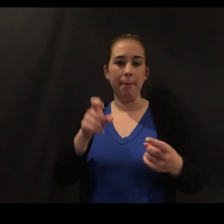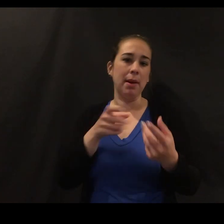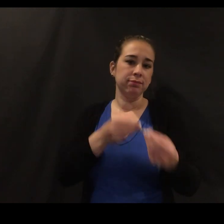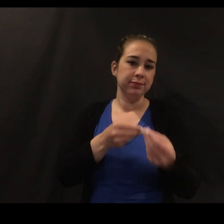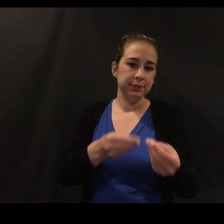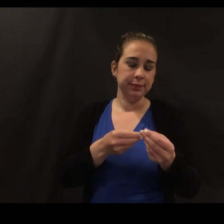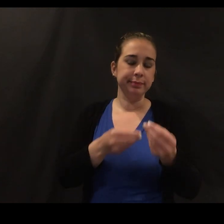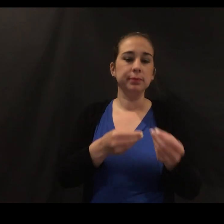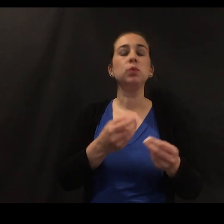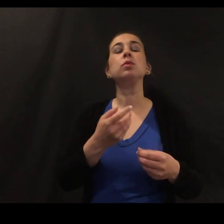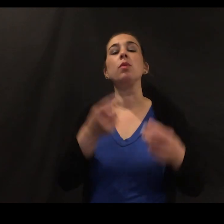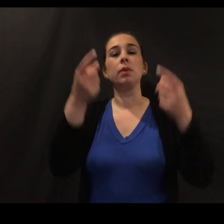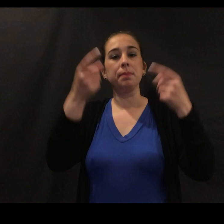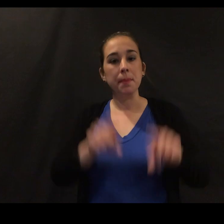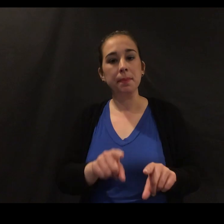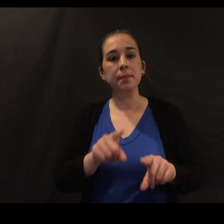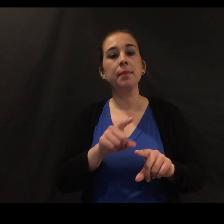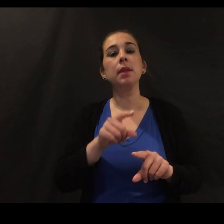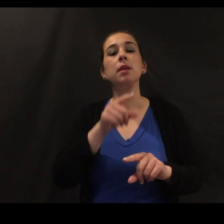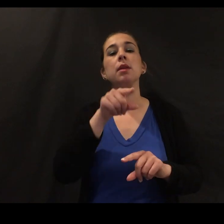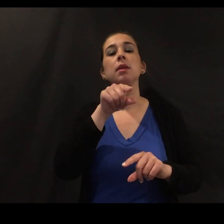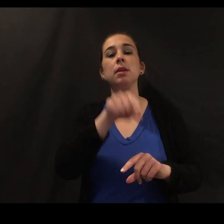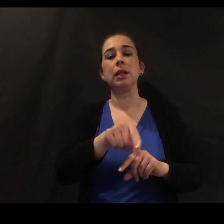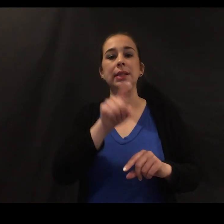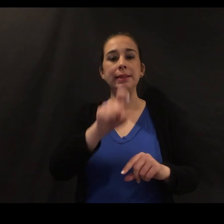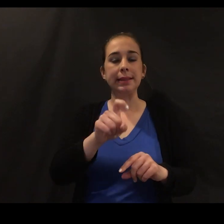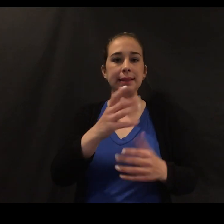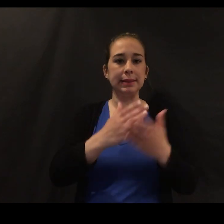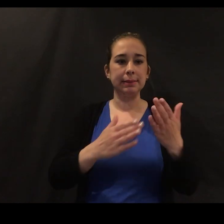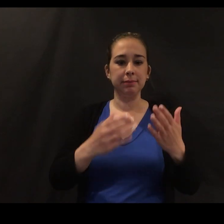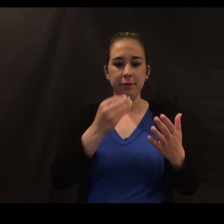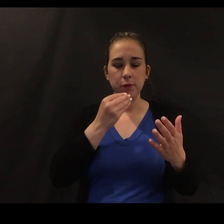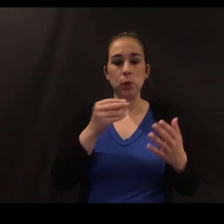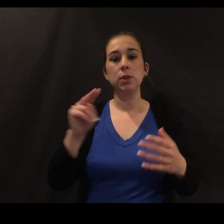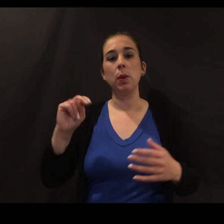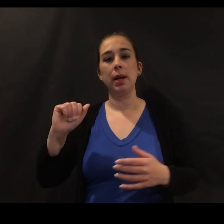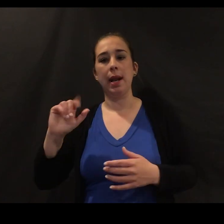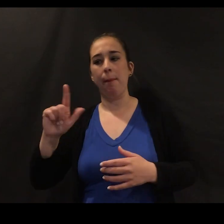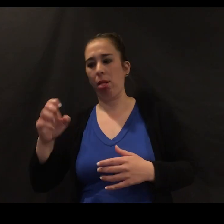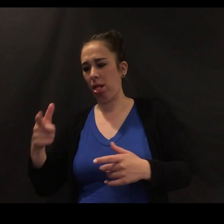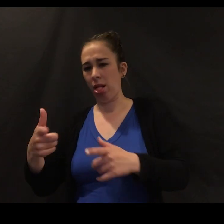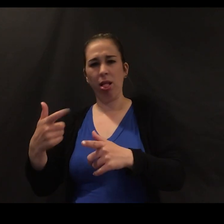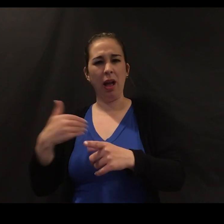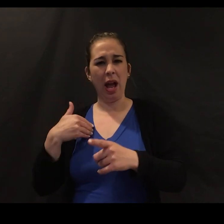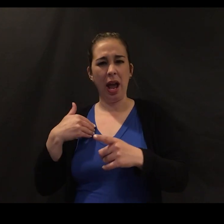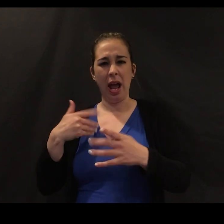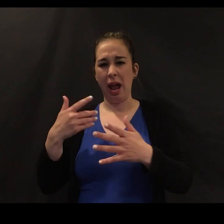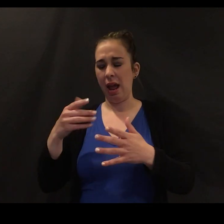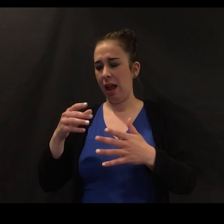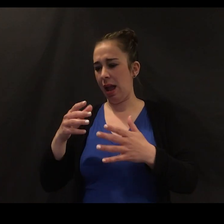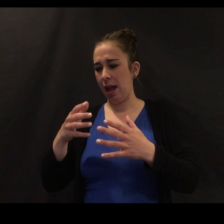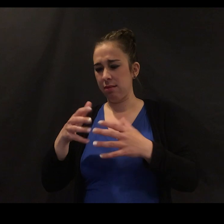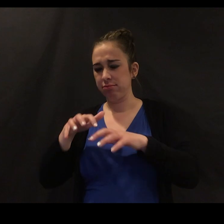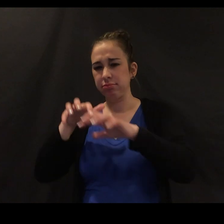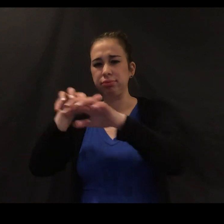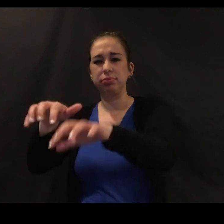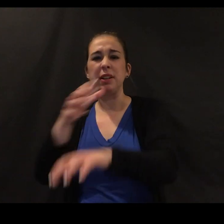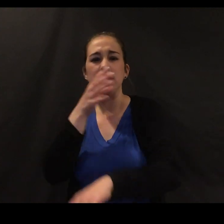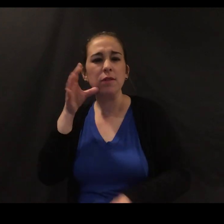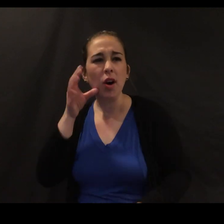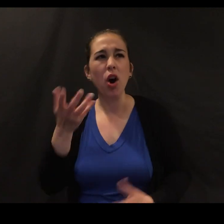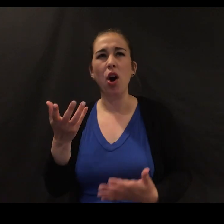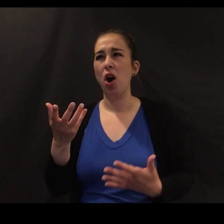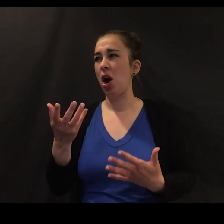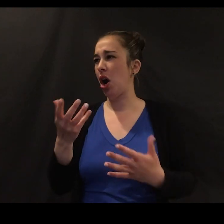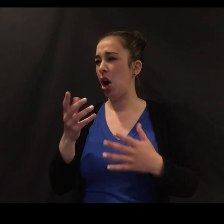what had happened was he was at a place that he needed some food. And Nabal had a big farm, a lot of livestock, a lot of good. I mean, he was a very